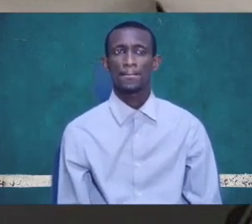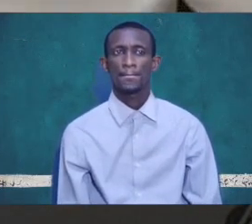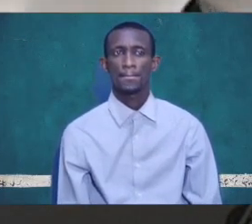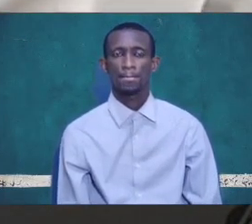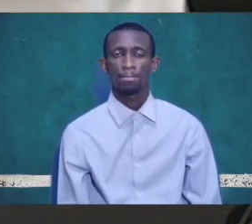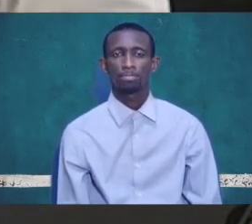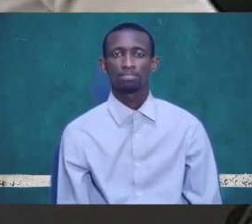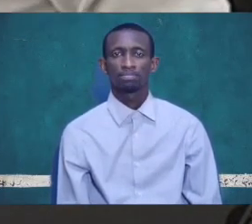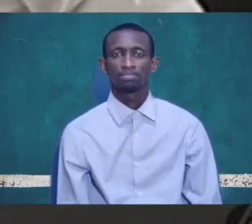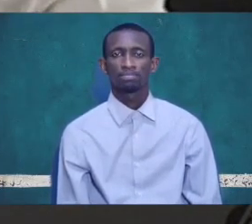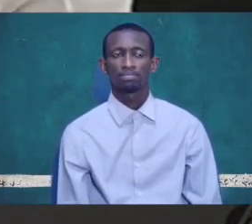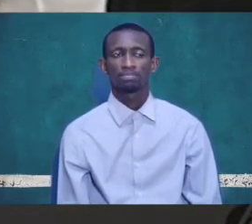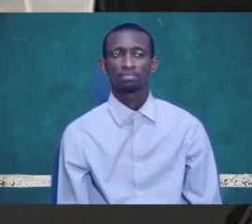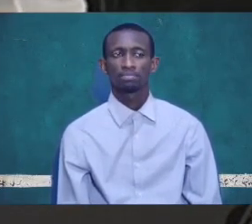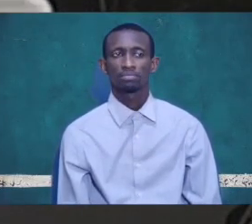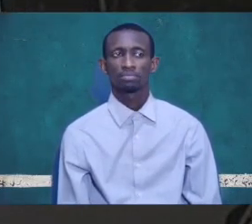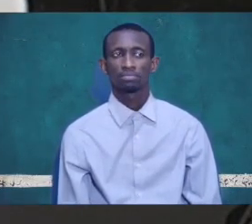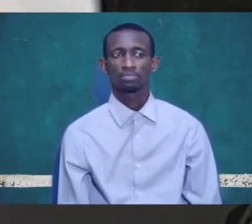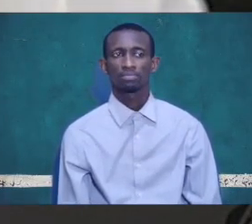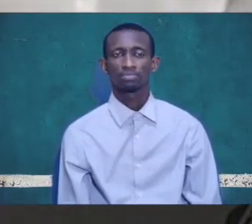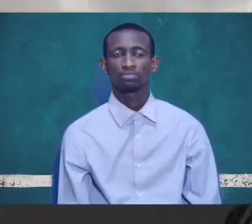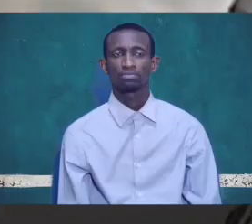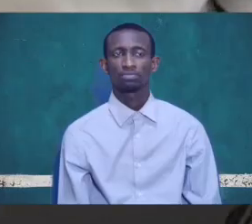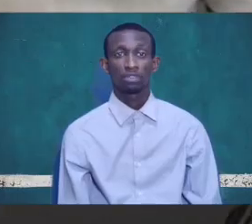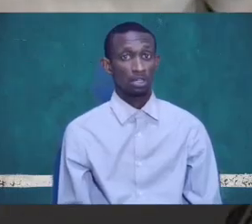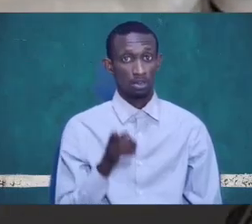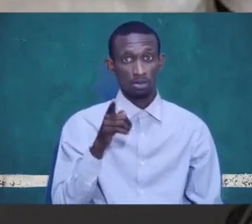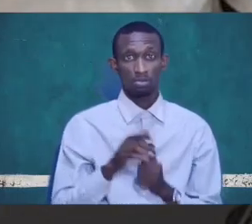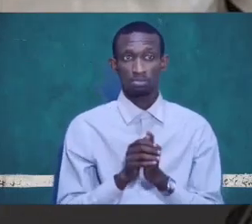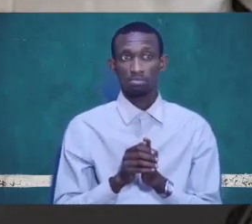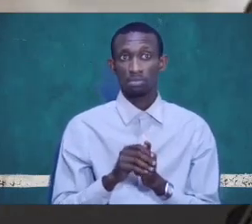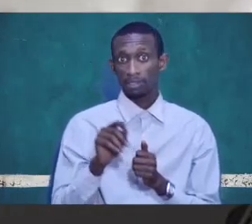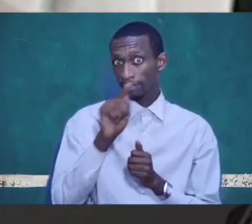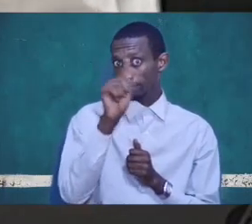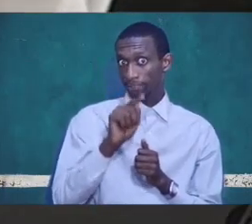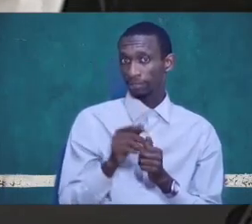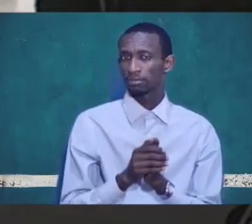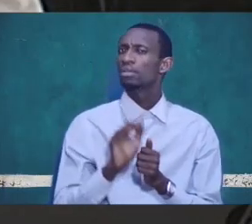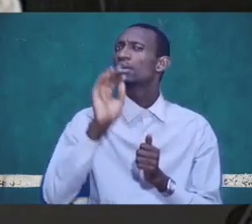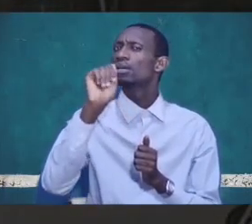40. And for the same element, the atomic number,